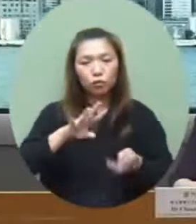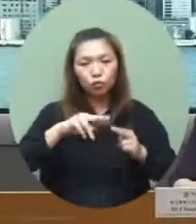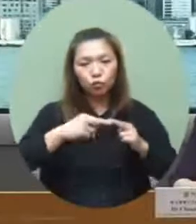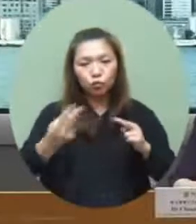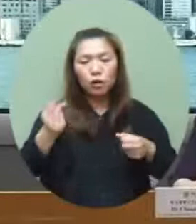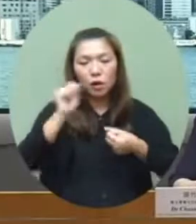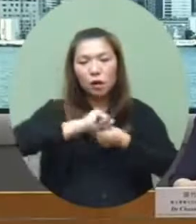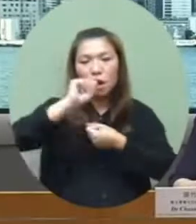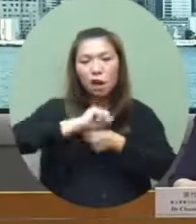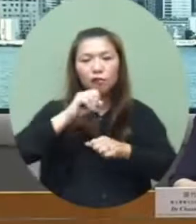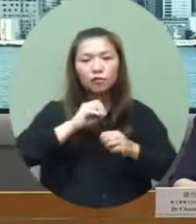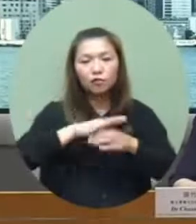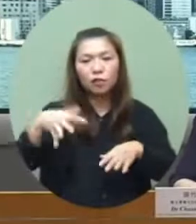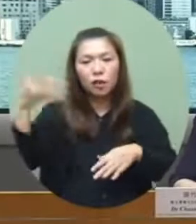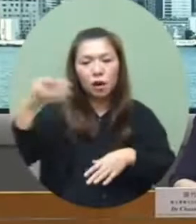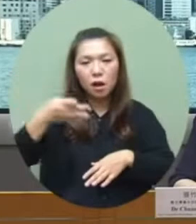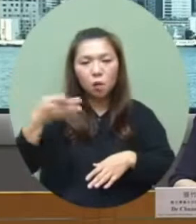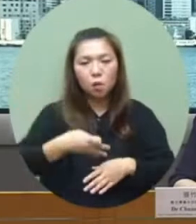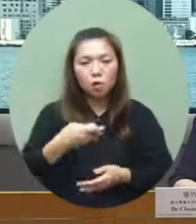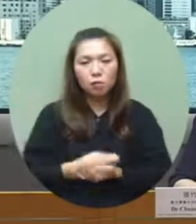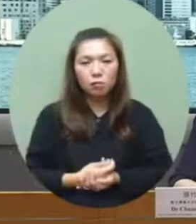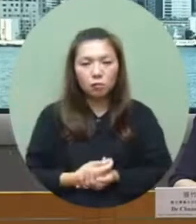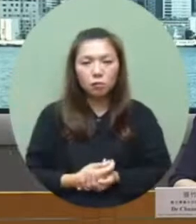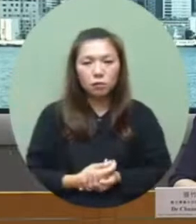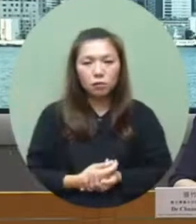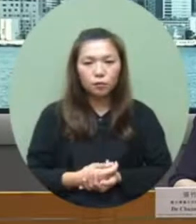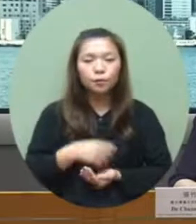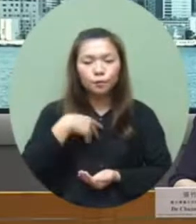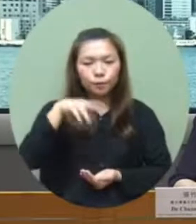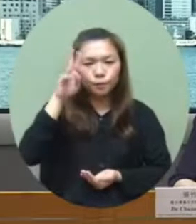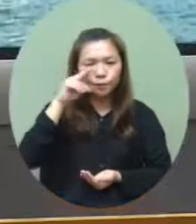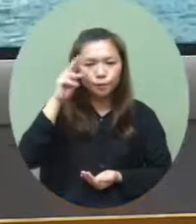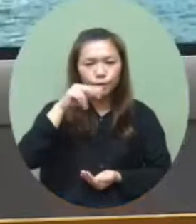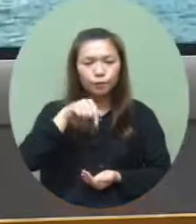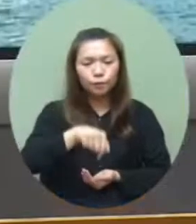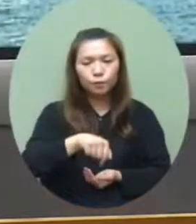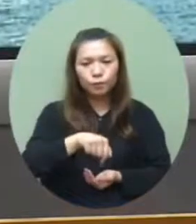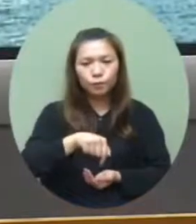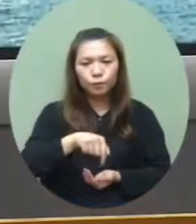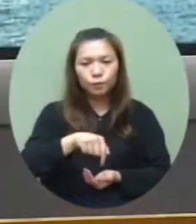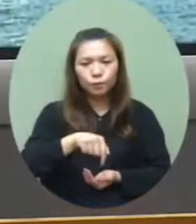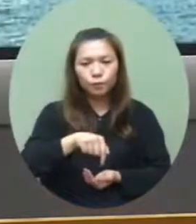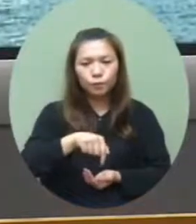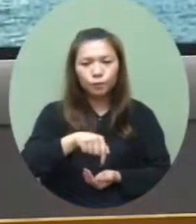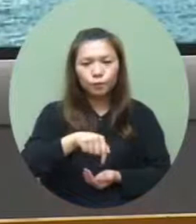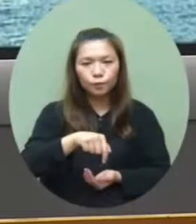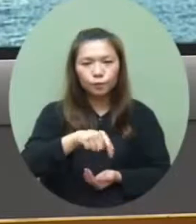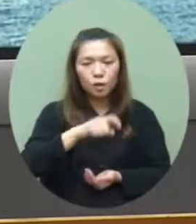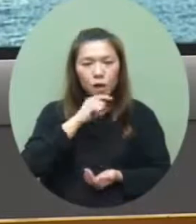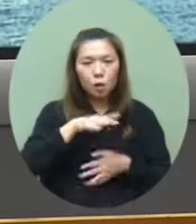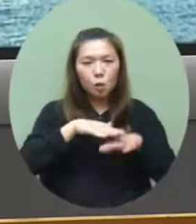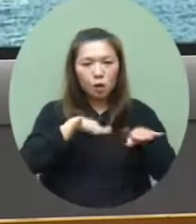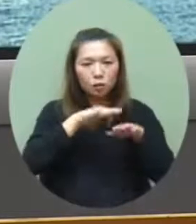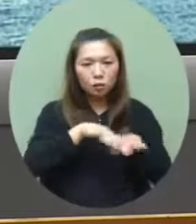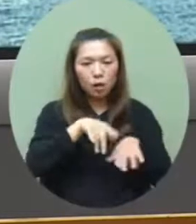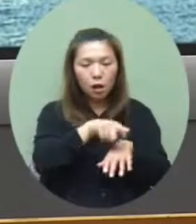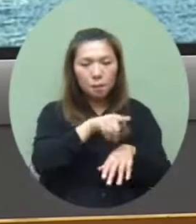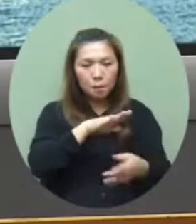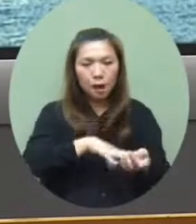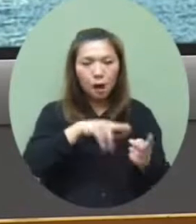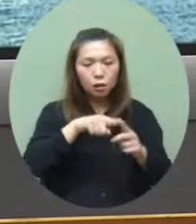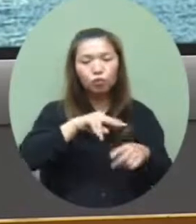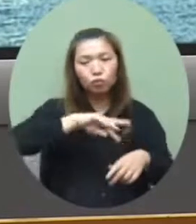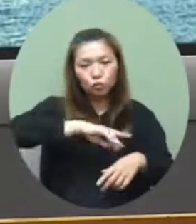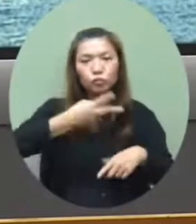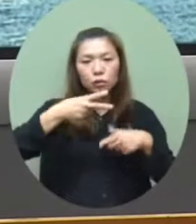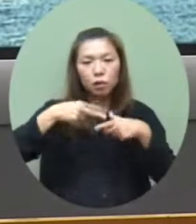Usually, we will transfer the stable patients to our convalescent or rehabilitation hospital in